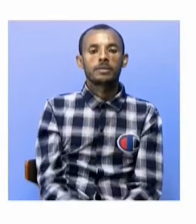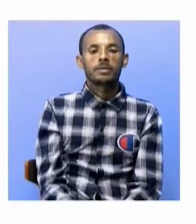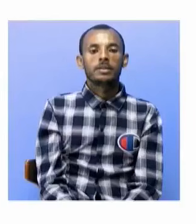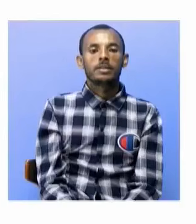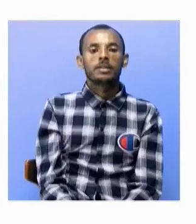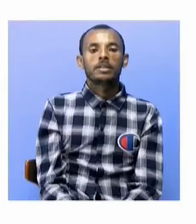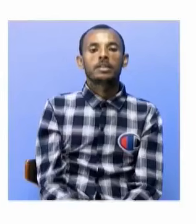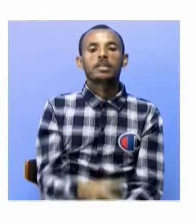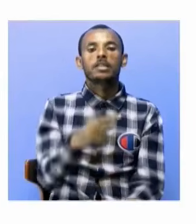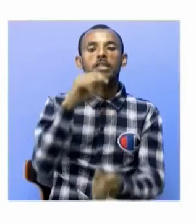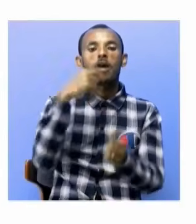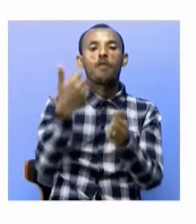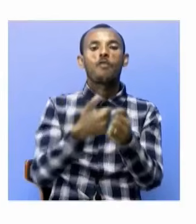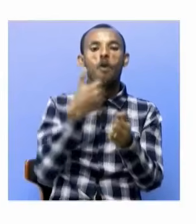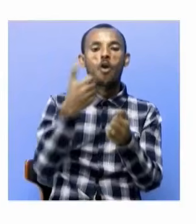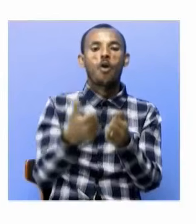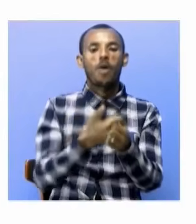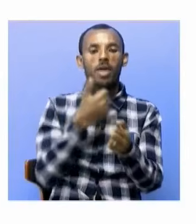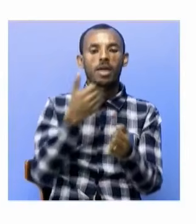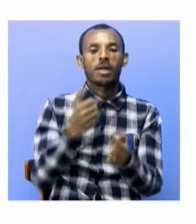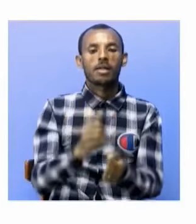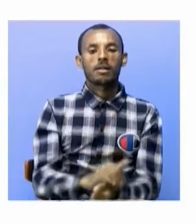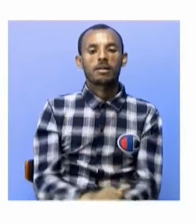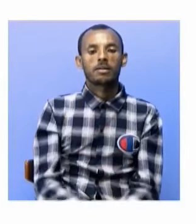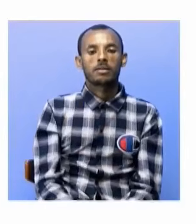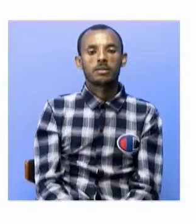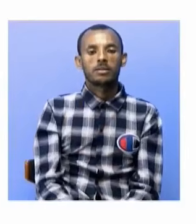the following